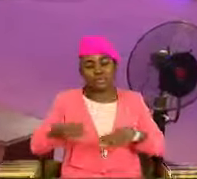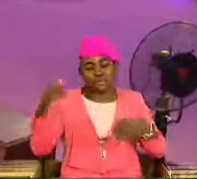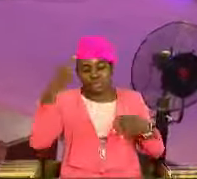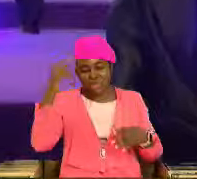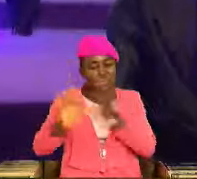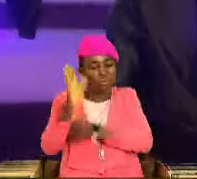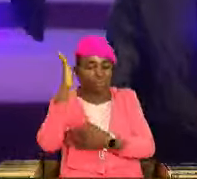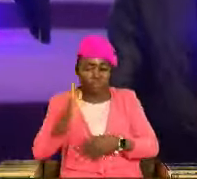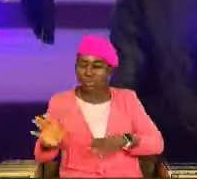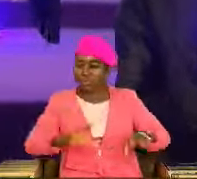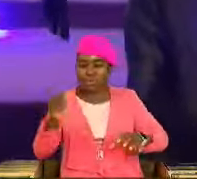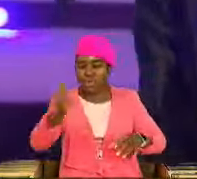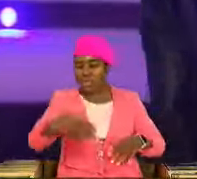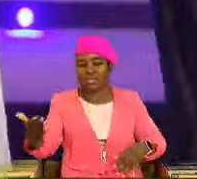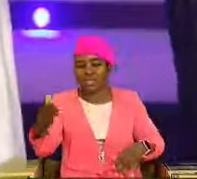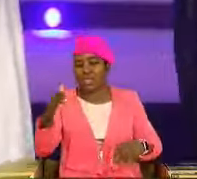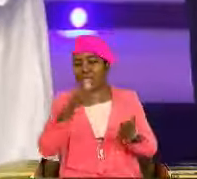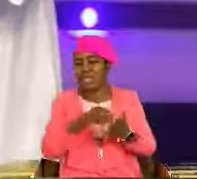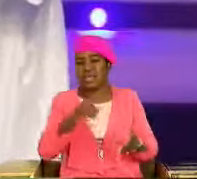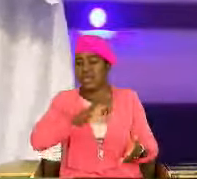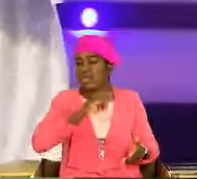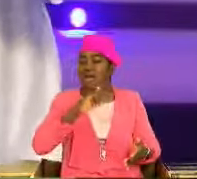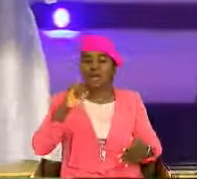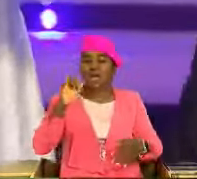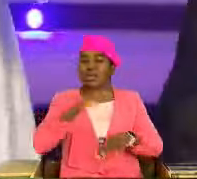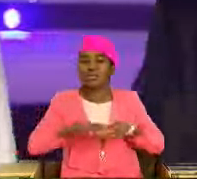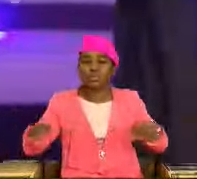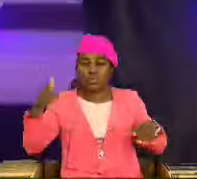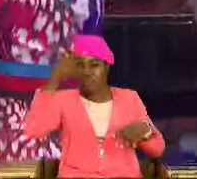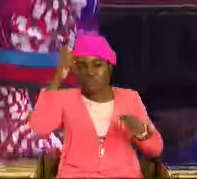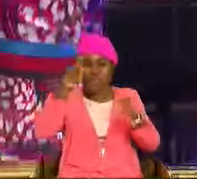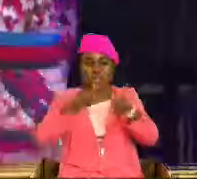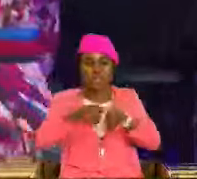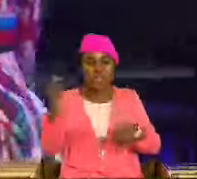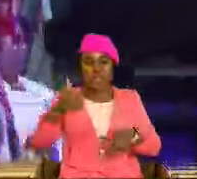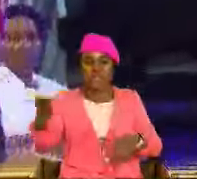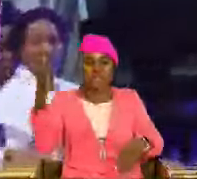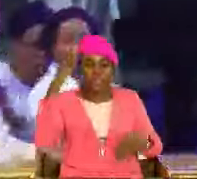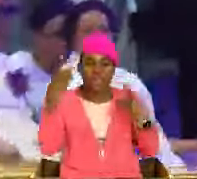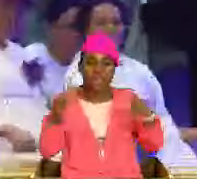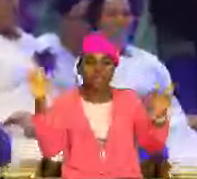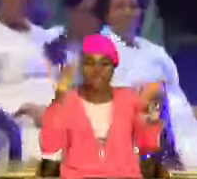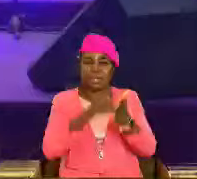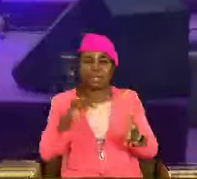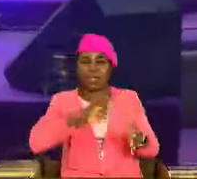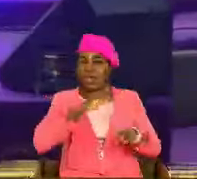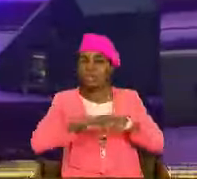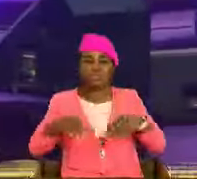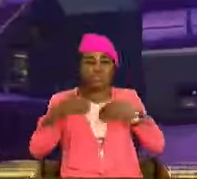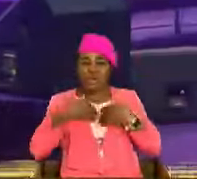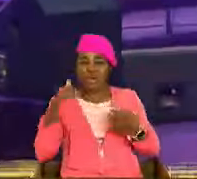faith I should no no no no no no I don't believe anything can happen again I